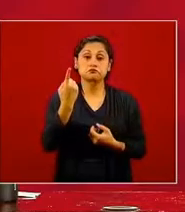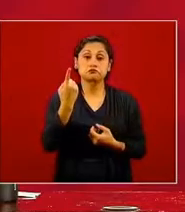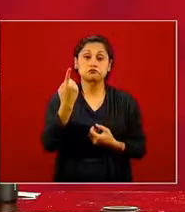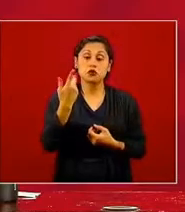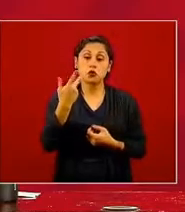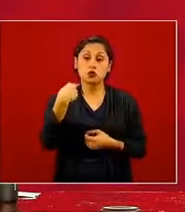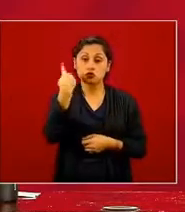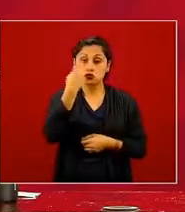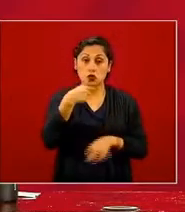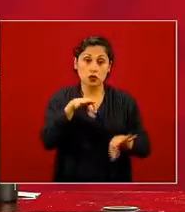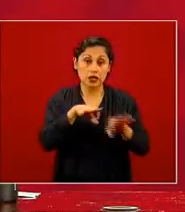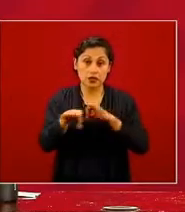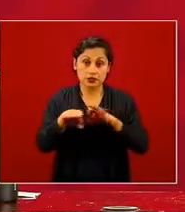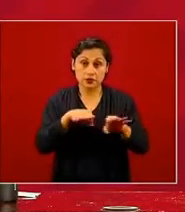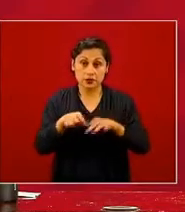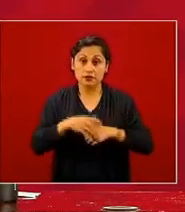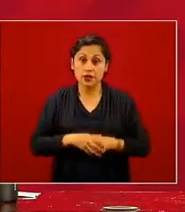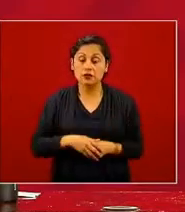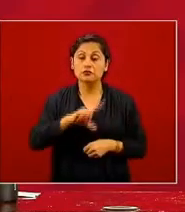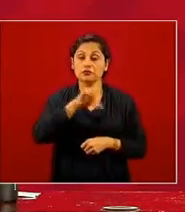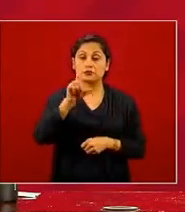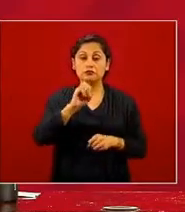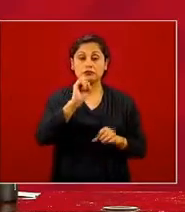These are good for use